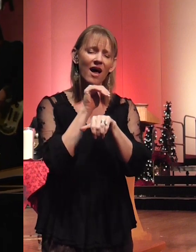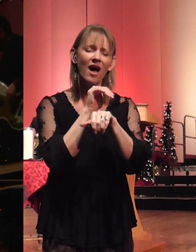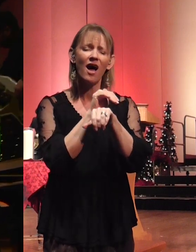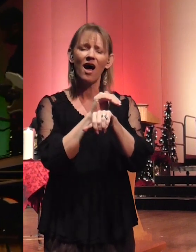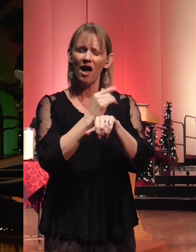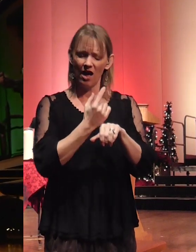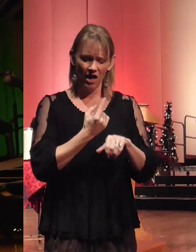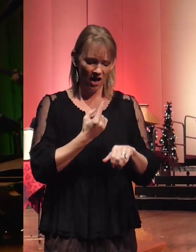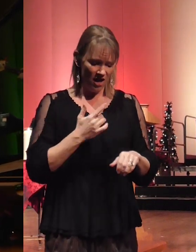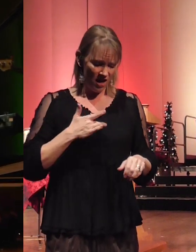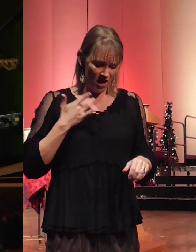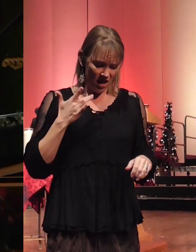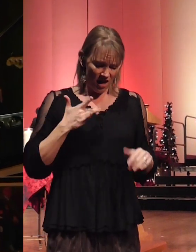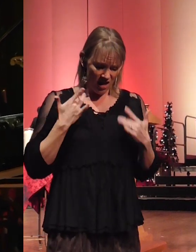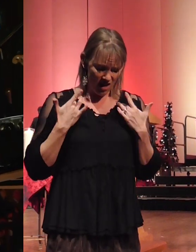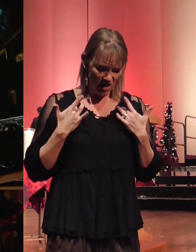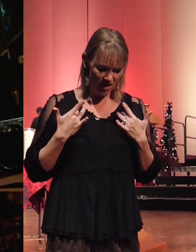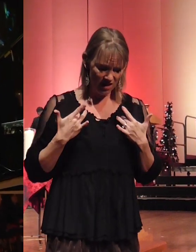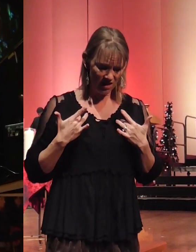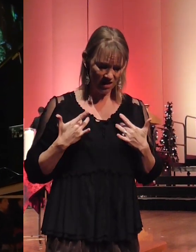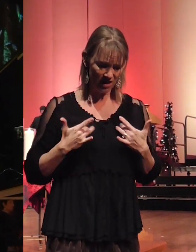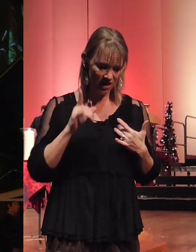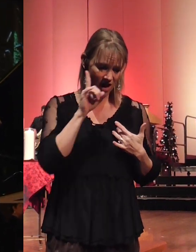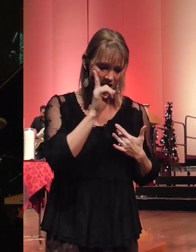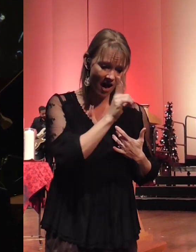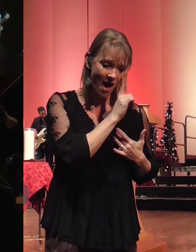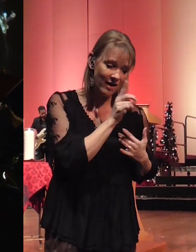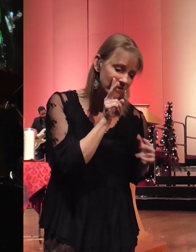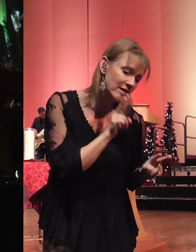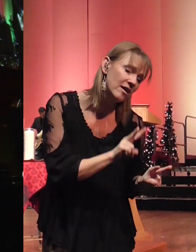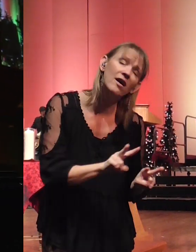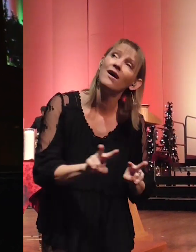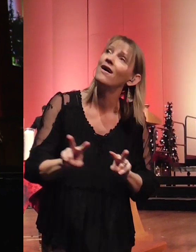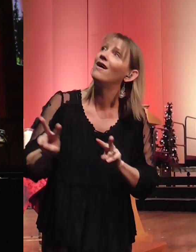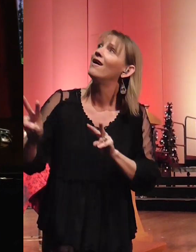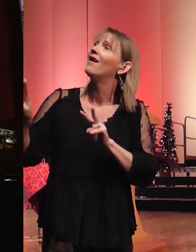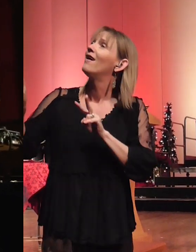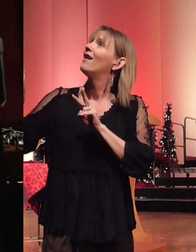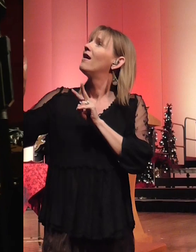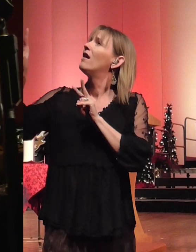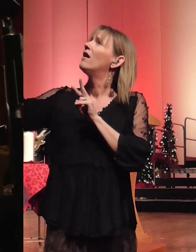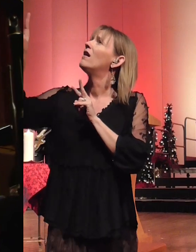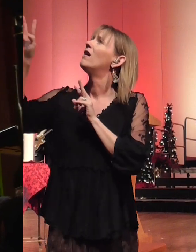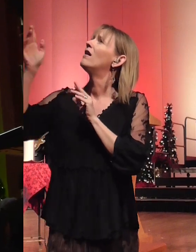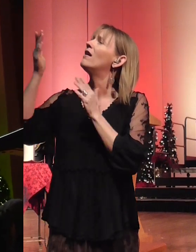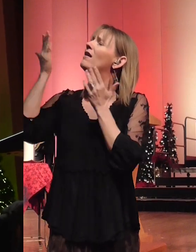when you're not alright, lift your eyes and behold